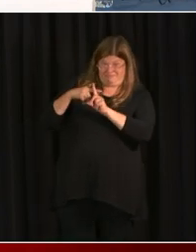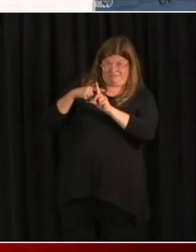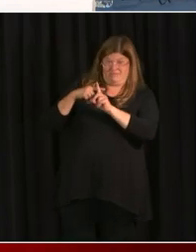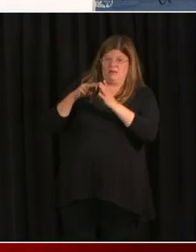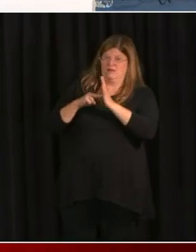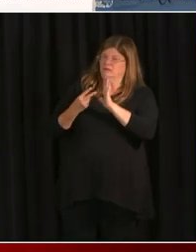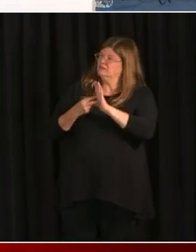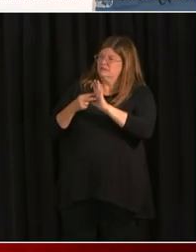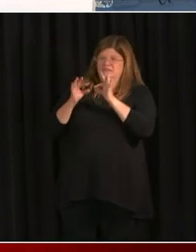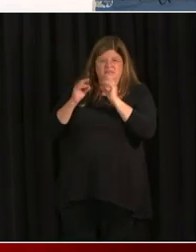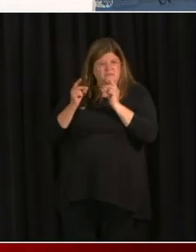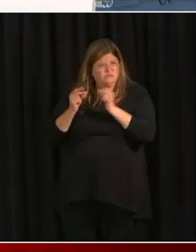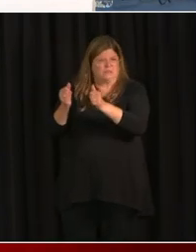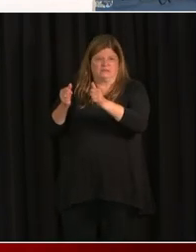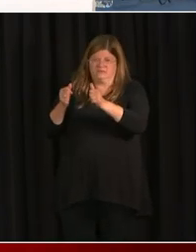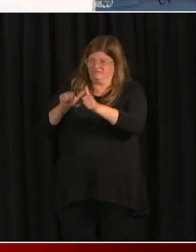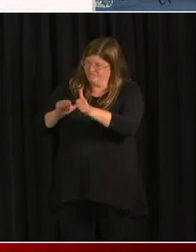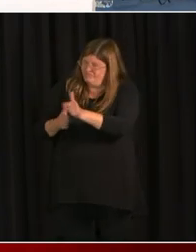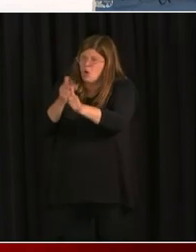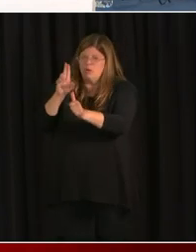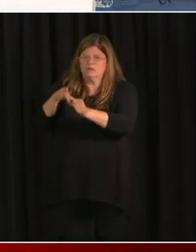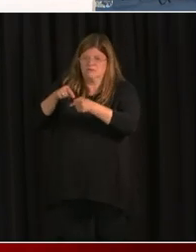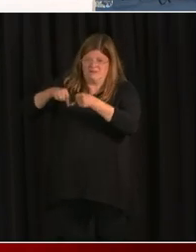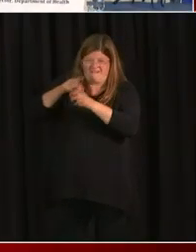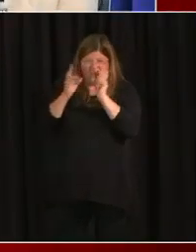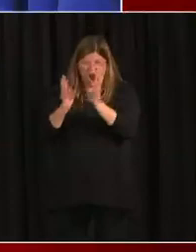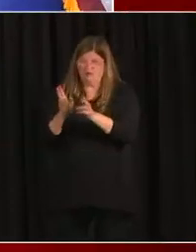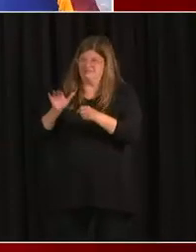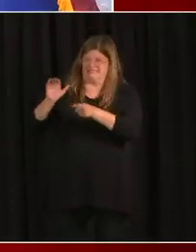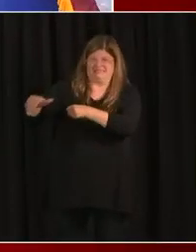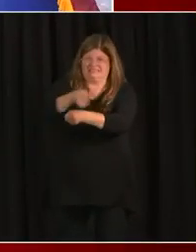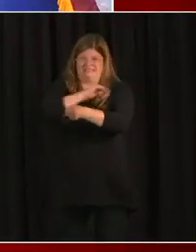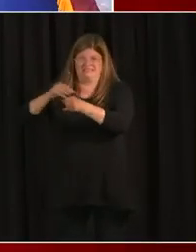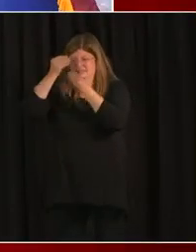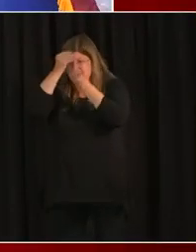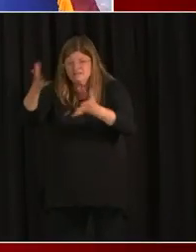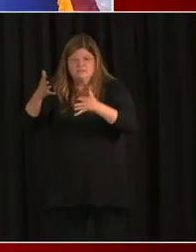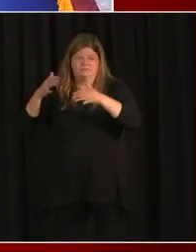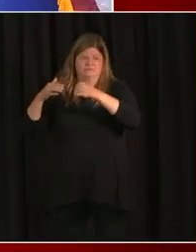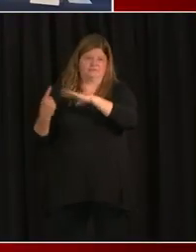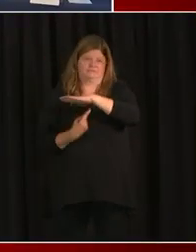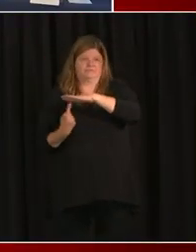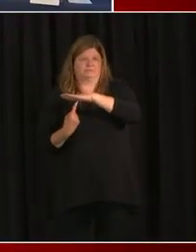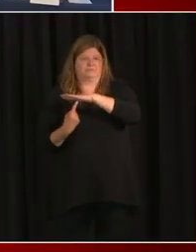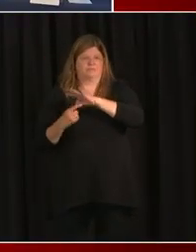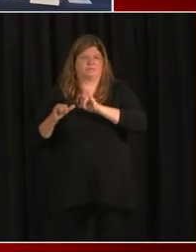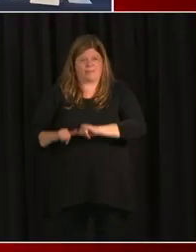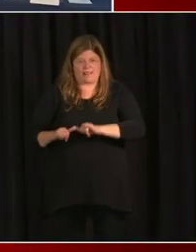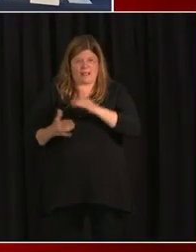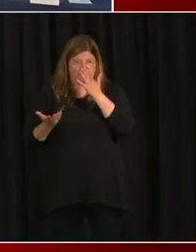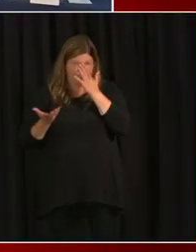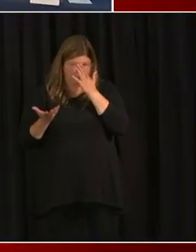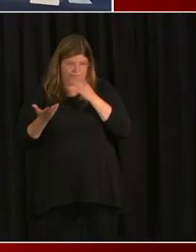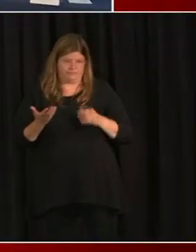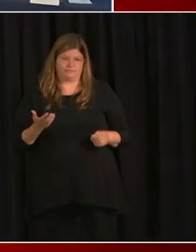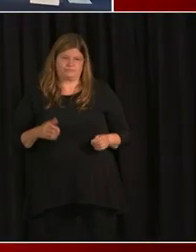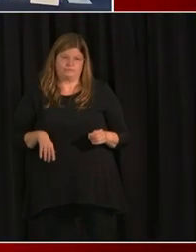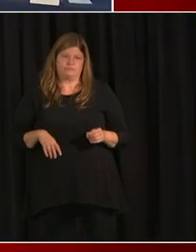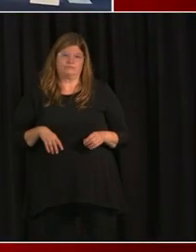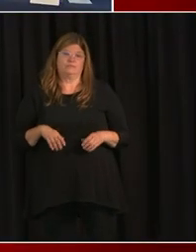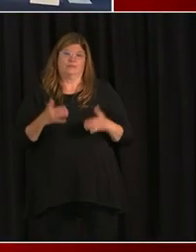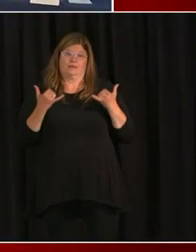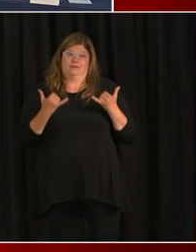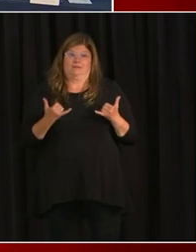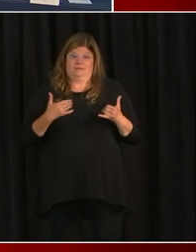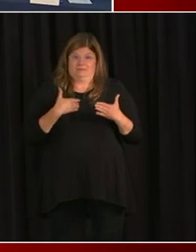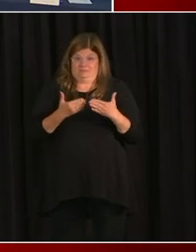this potential program. So that's all I have, Madam Mayor. Thank you so much, Dr. Nesbitt. And finally, before